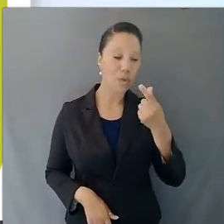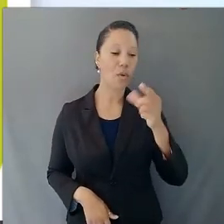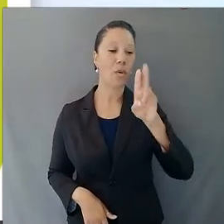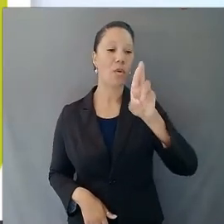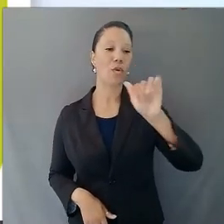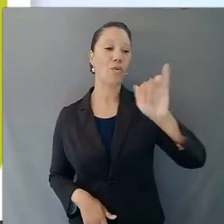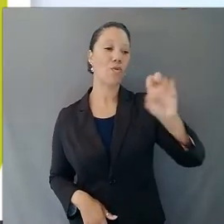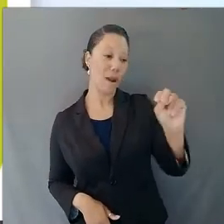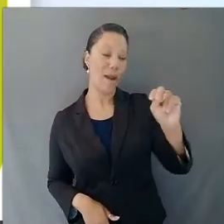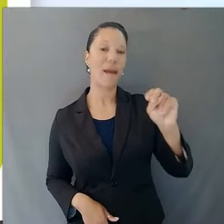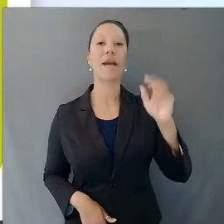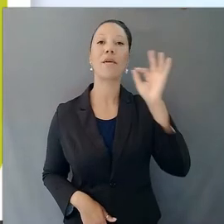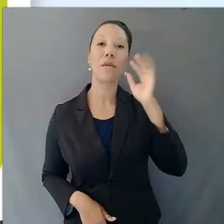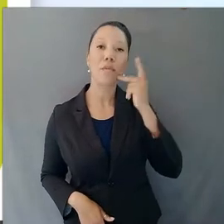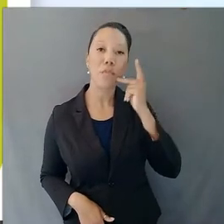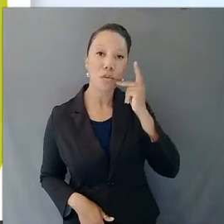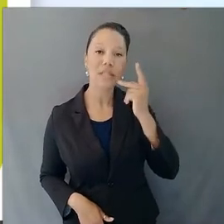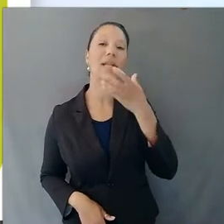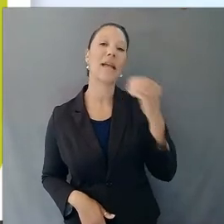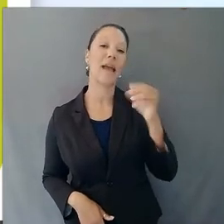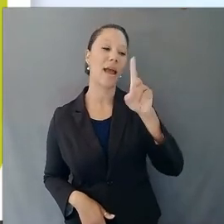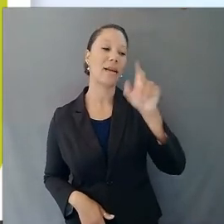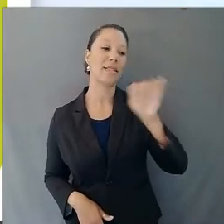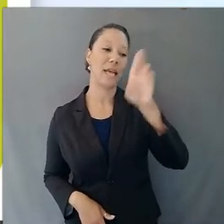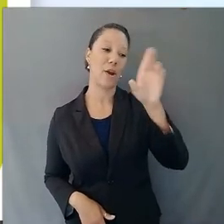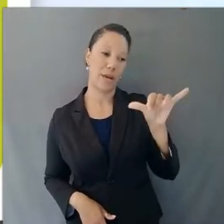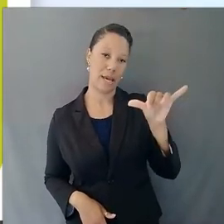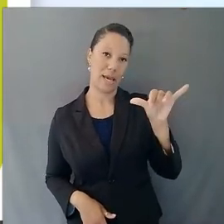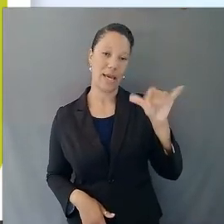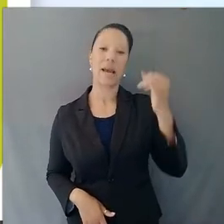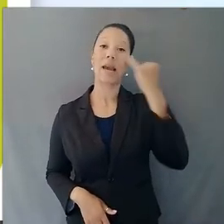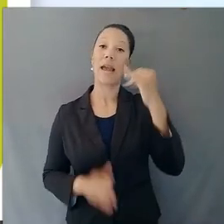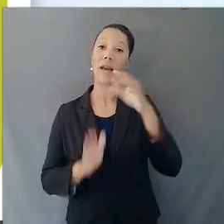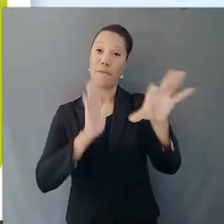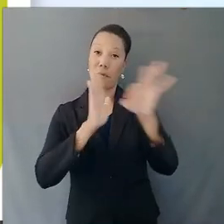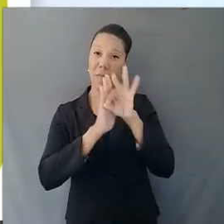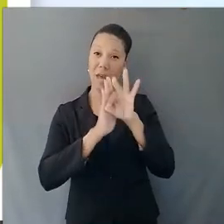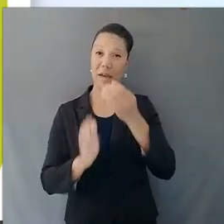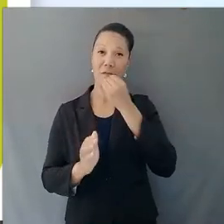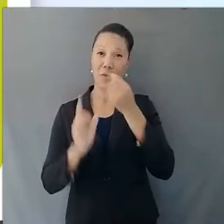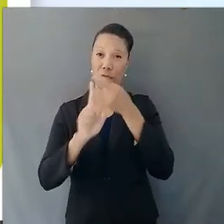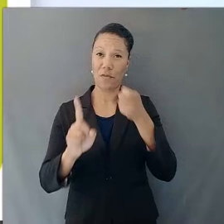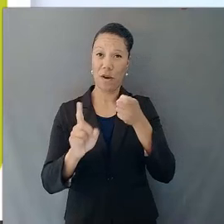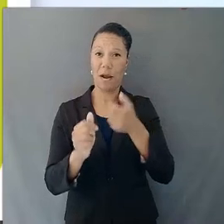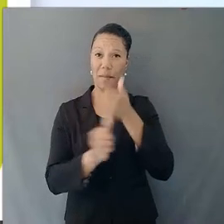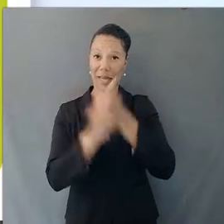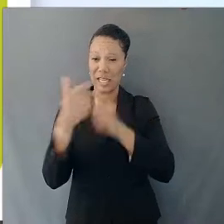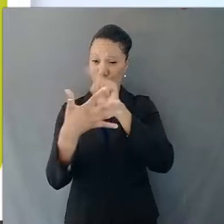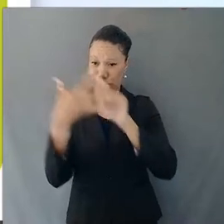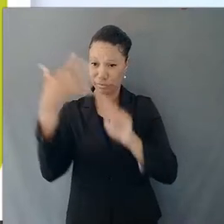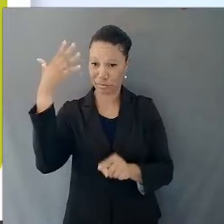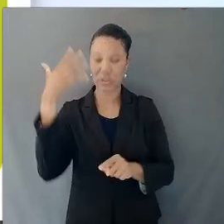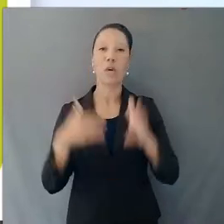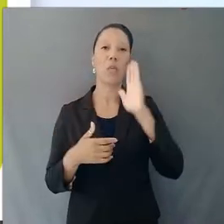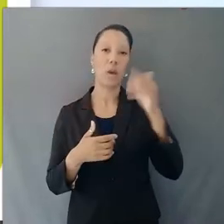your protein foods, and then also the dairy group. And by choosing the foods from all 5 of those food groups, we're going to get the nutrients that our